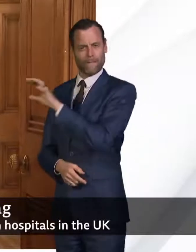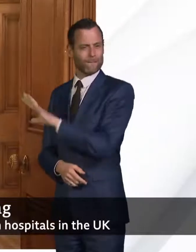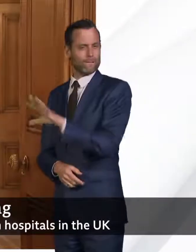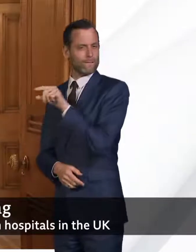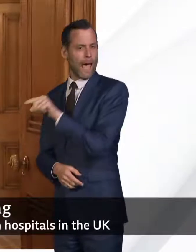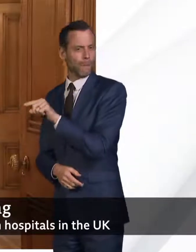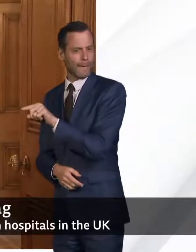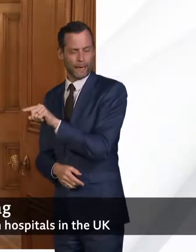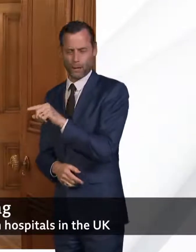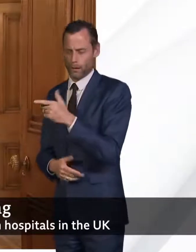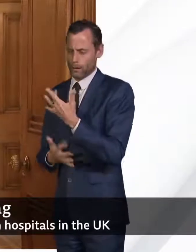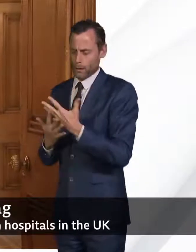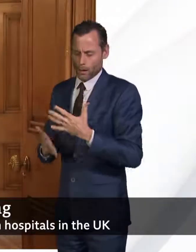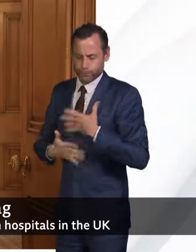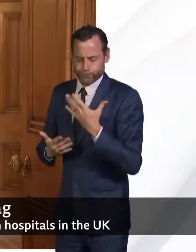as many lives as we can.